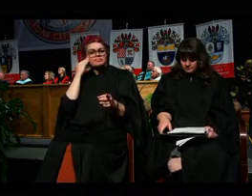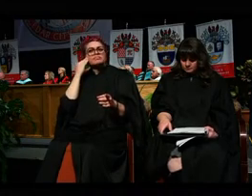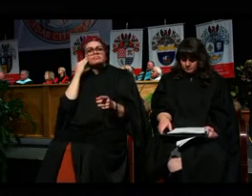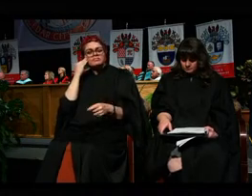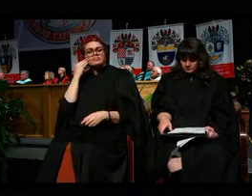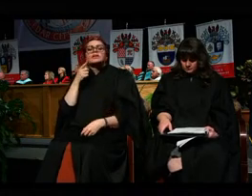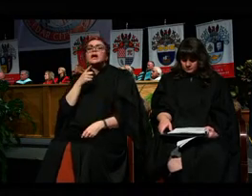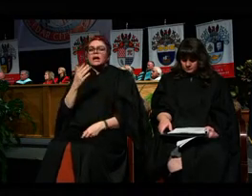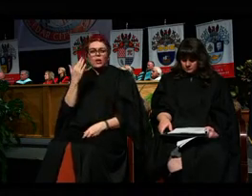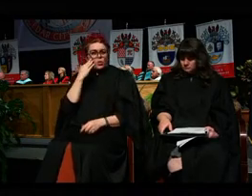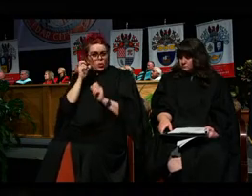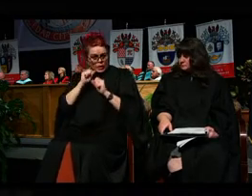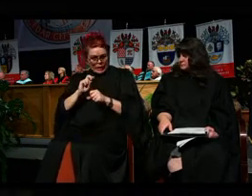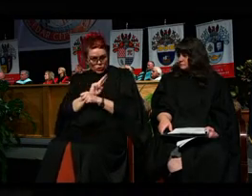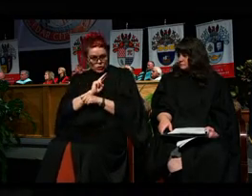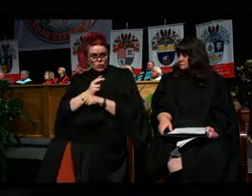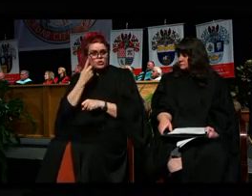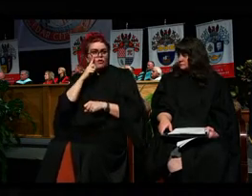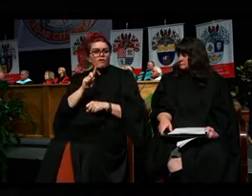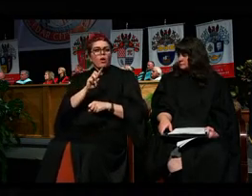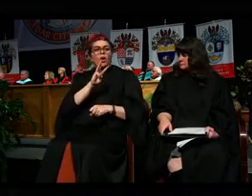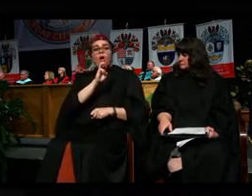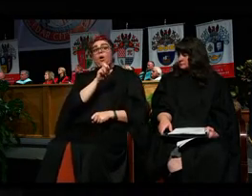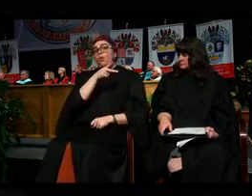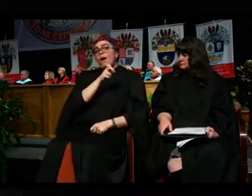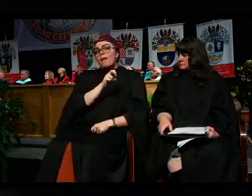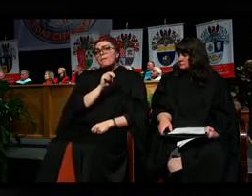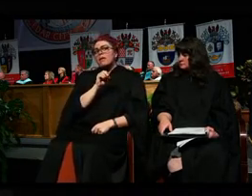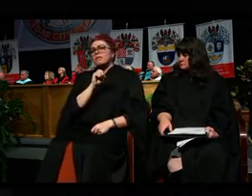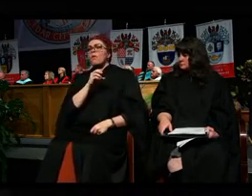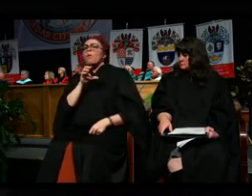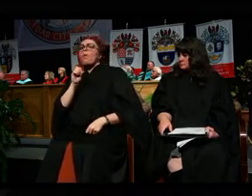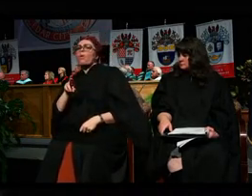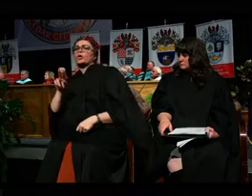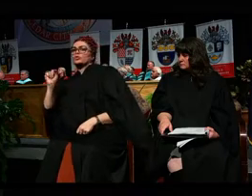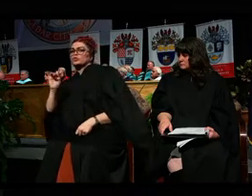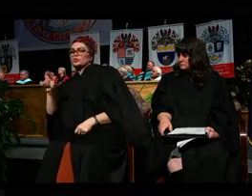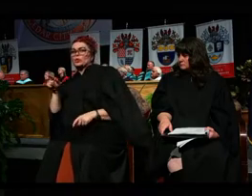And he knew that he could use it as a weapon or a tool.